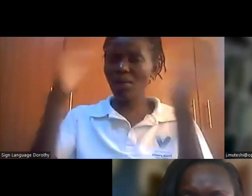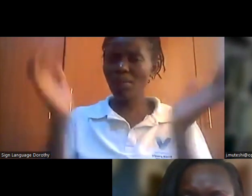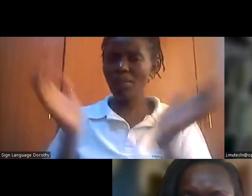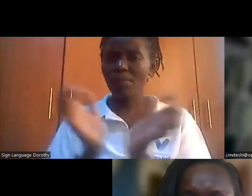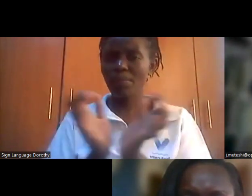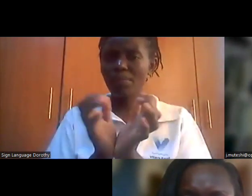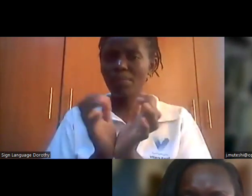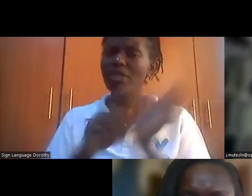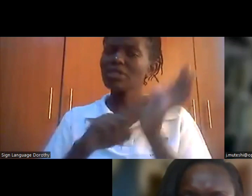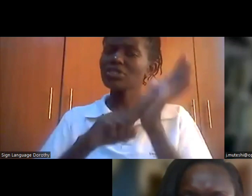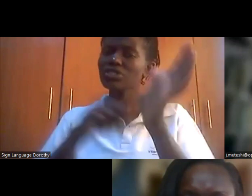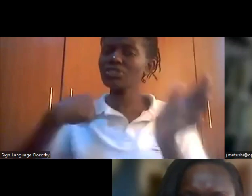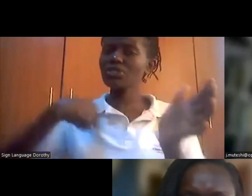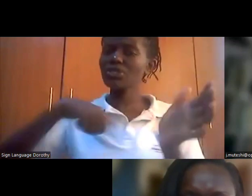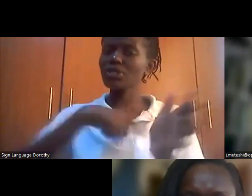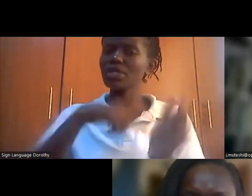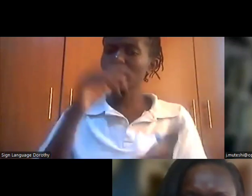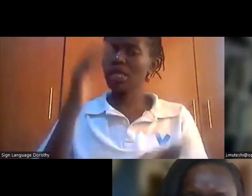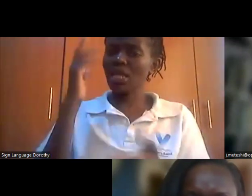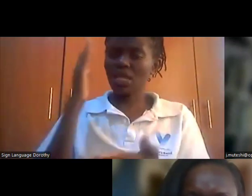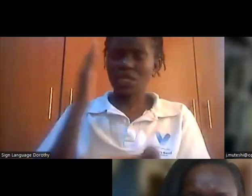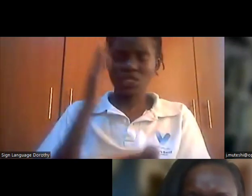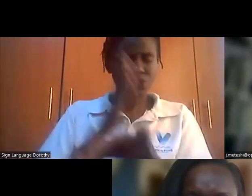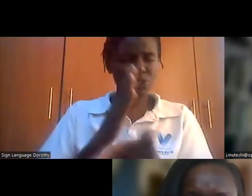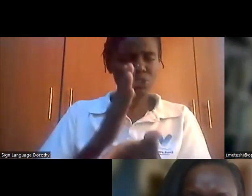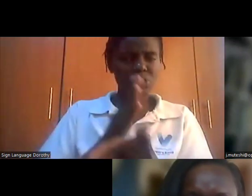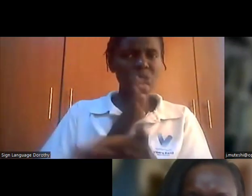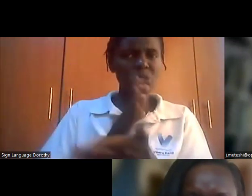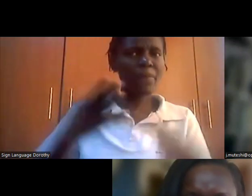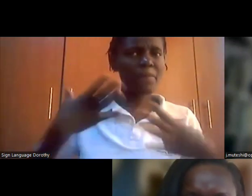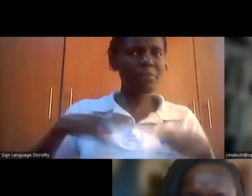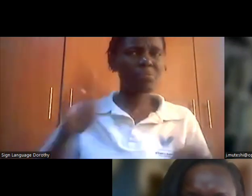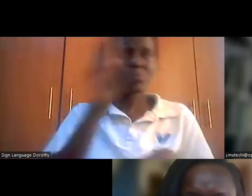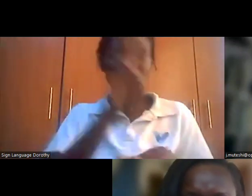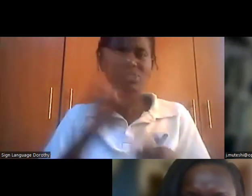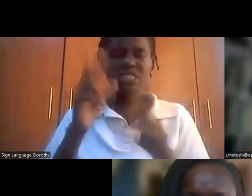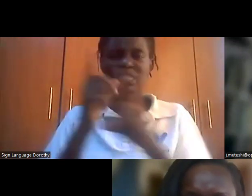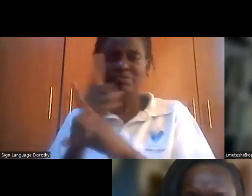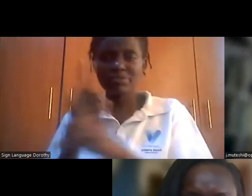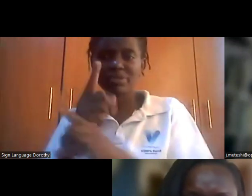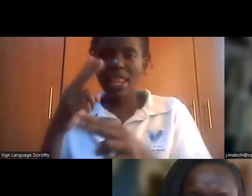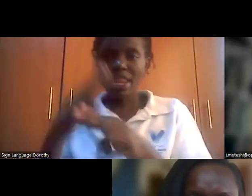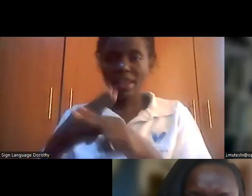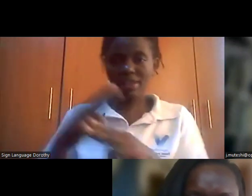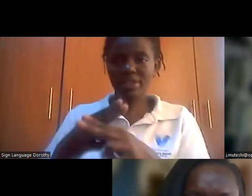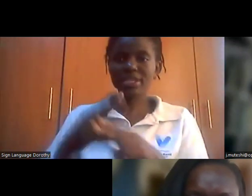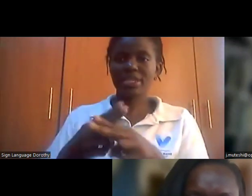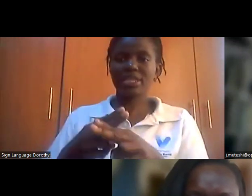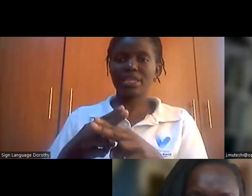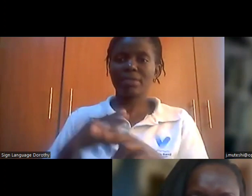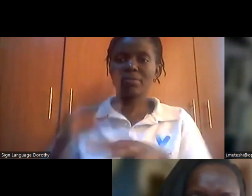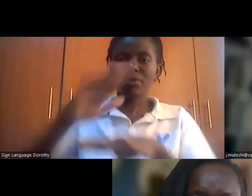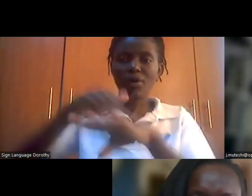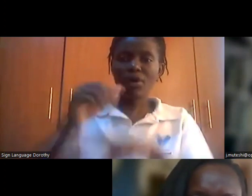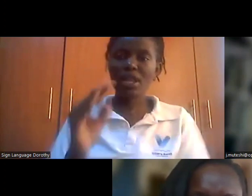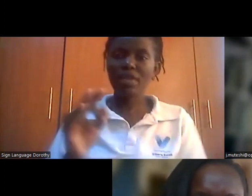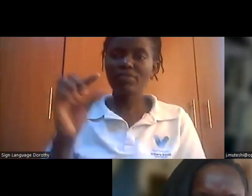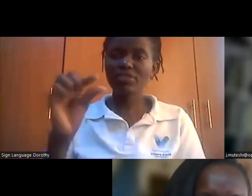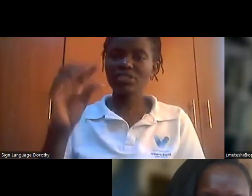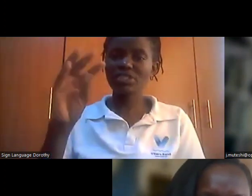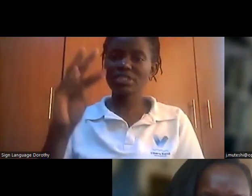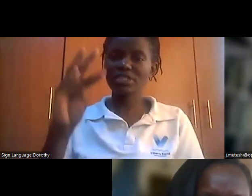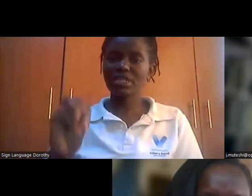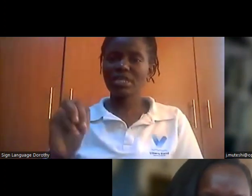is possibly a renaming of this practice. And the question might be, is this another way in which the practice becomes